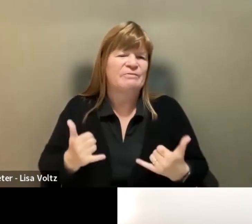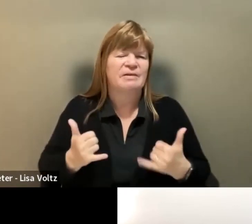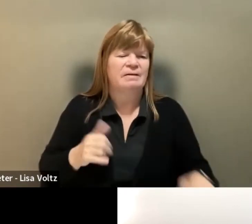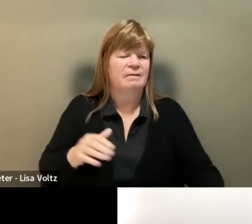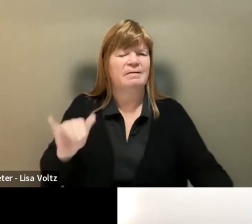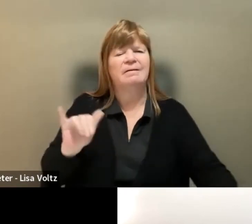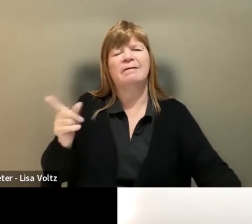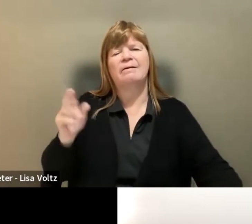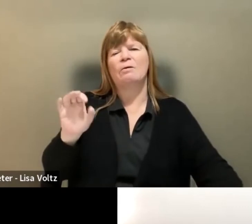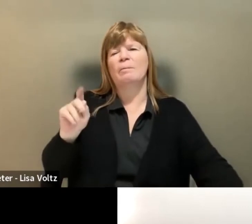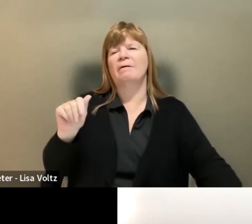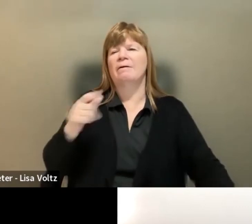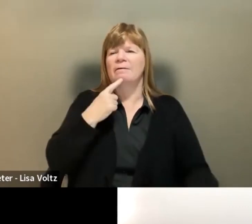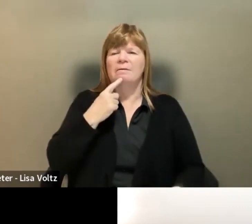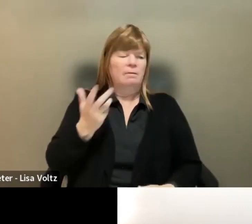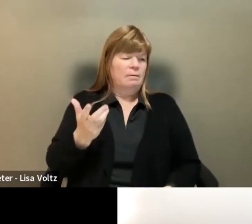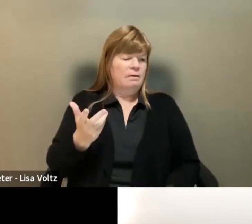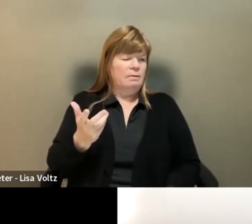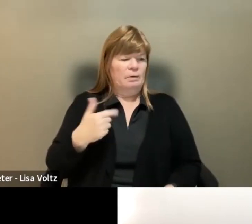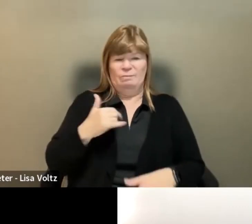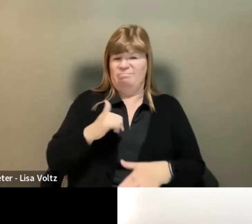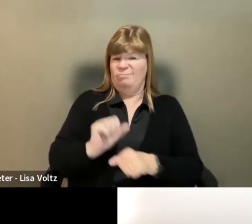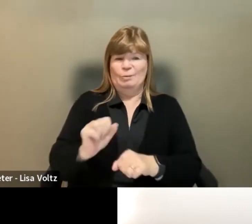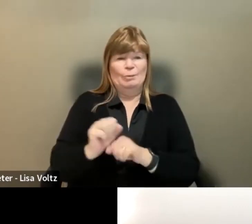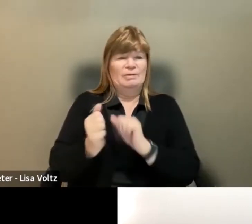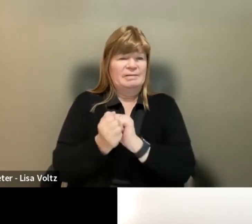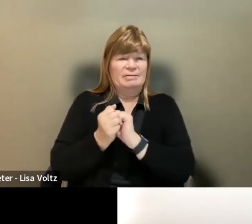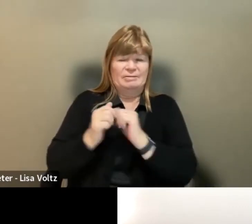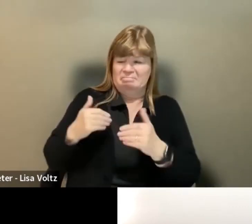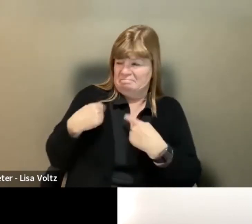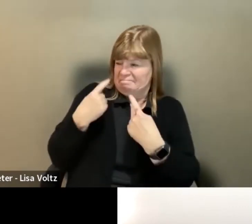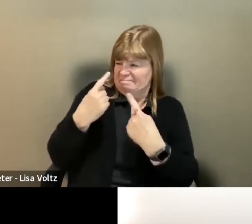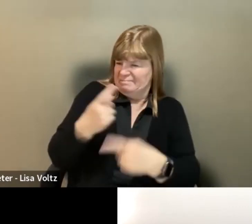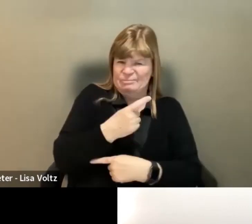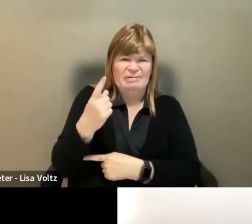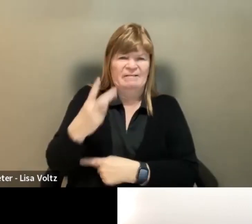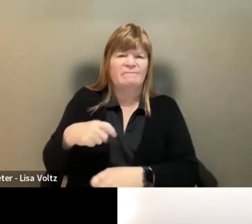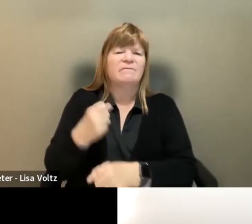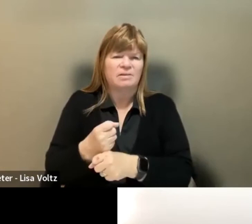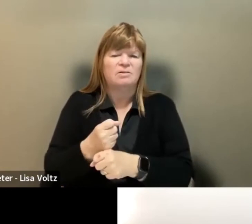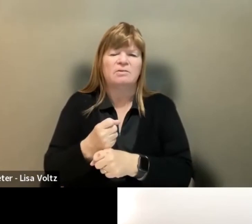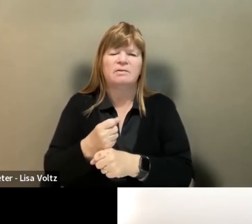said, we have worked together closely in the last year and a half to provide